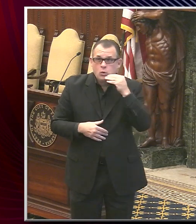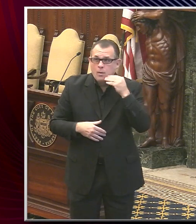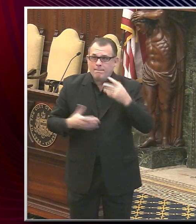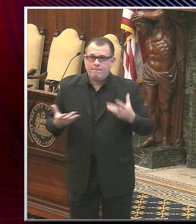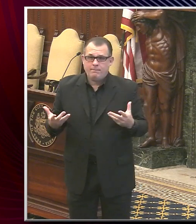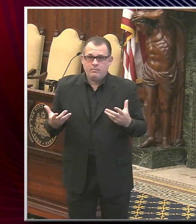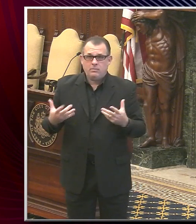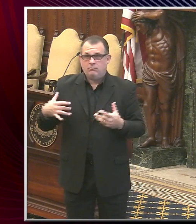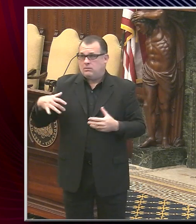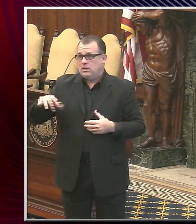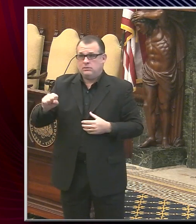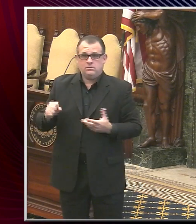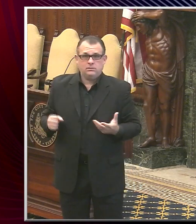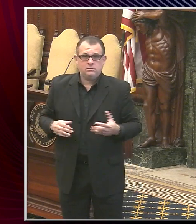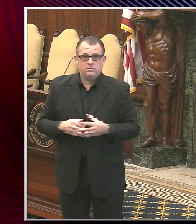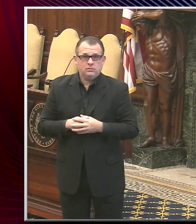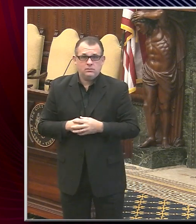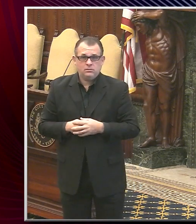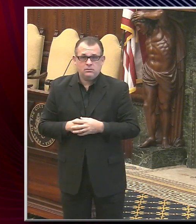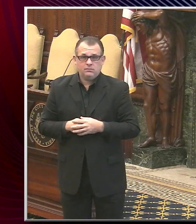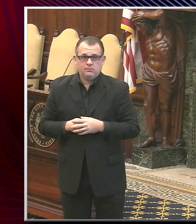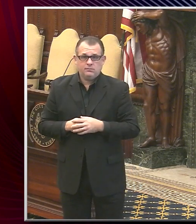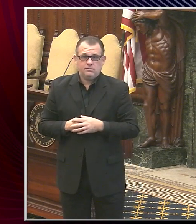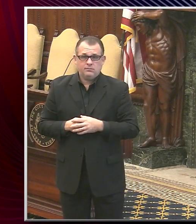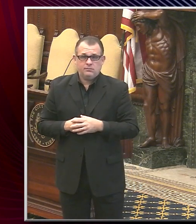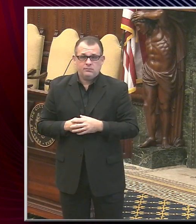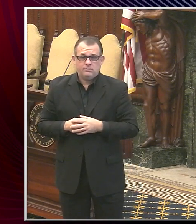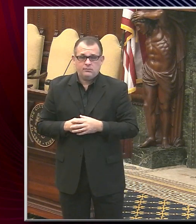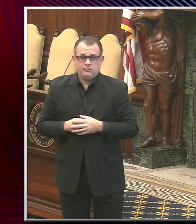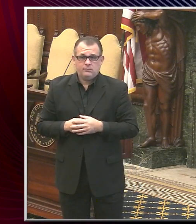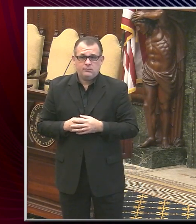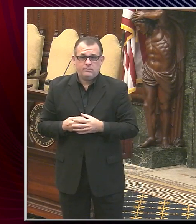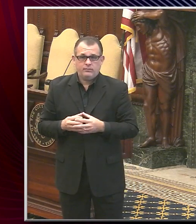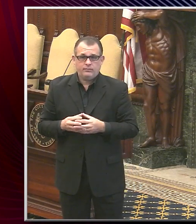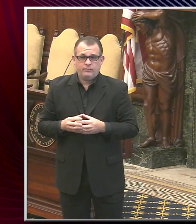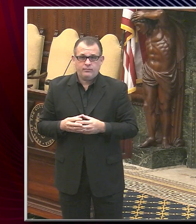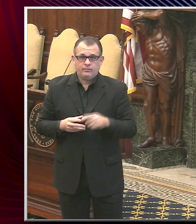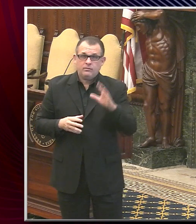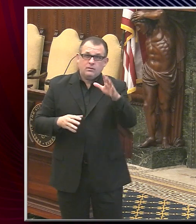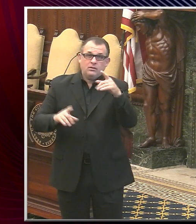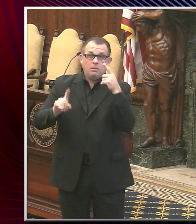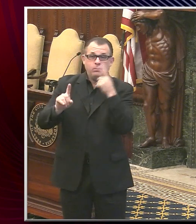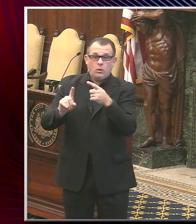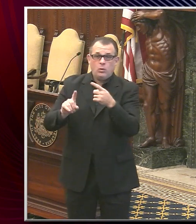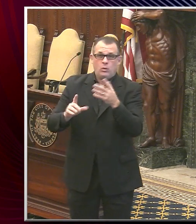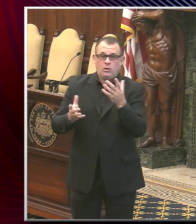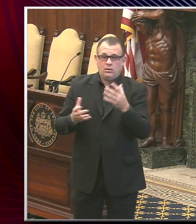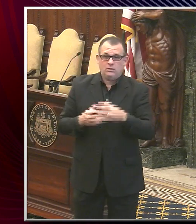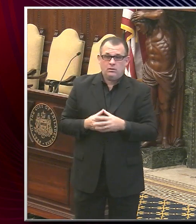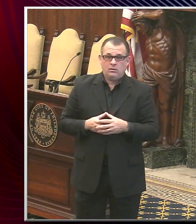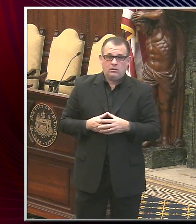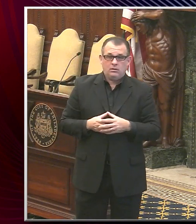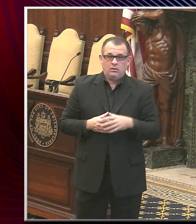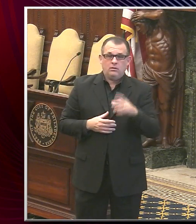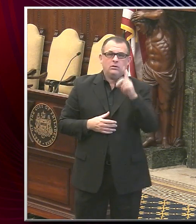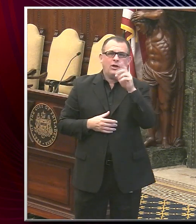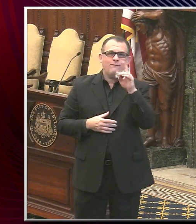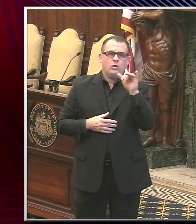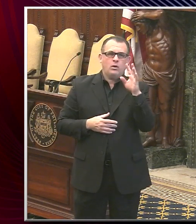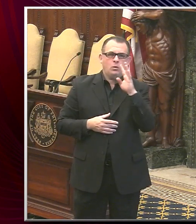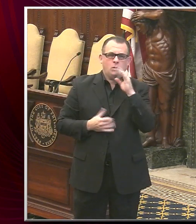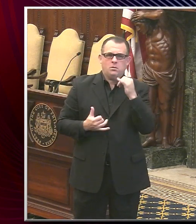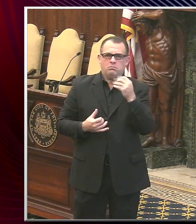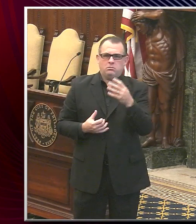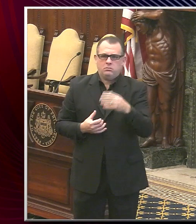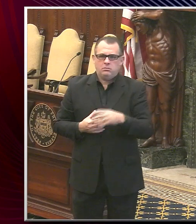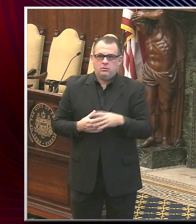Yes, and I have a look at the wording, exact wording, executive order, but the basic message is that while there is judgment on the part